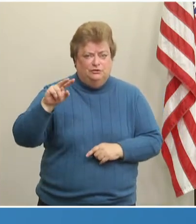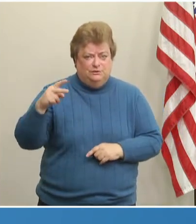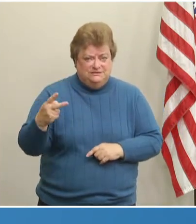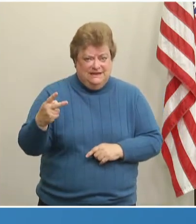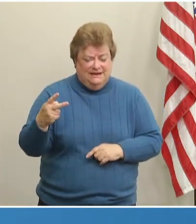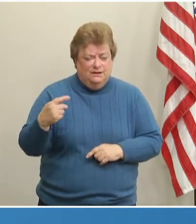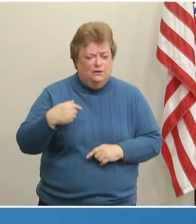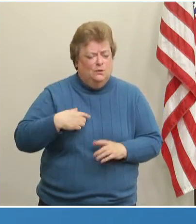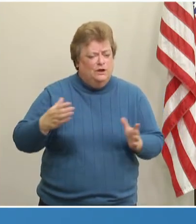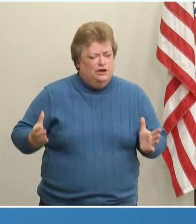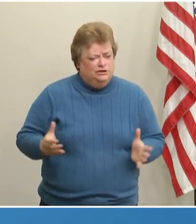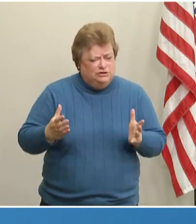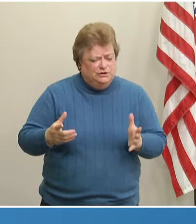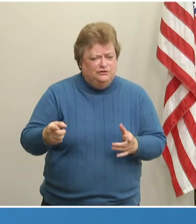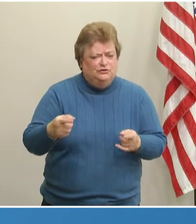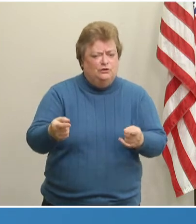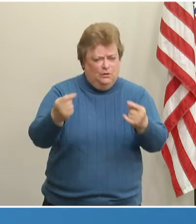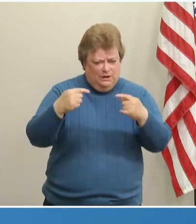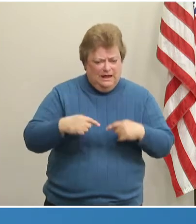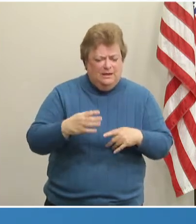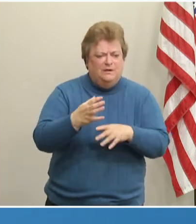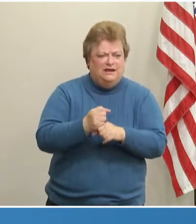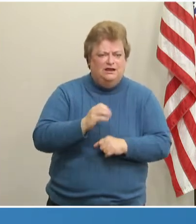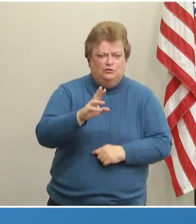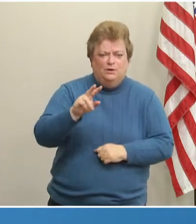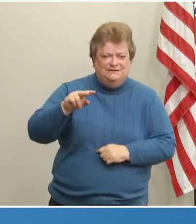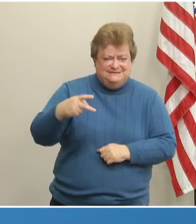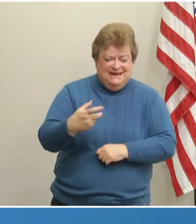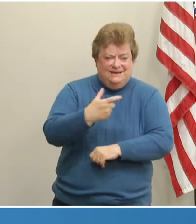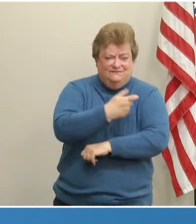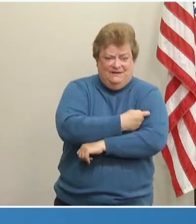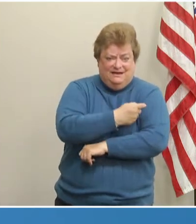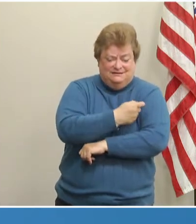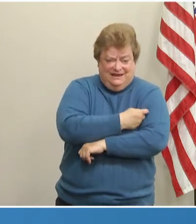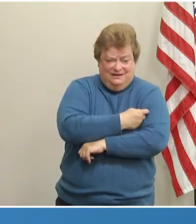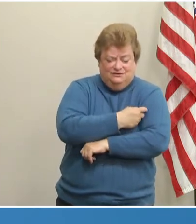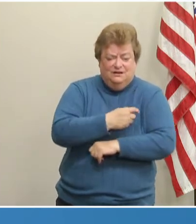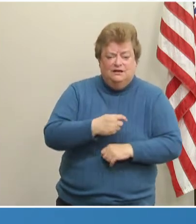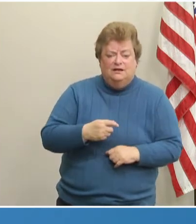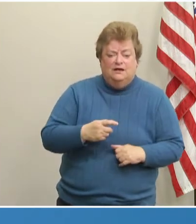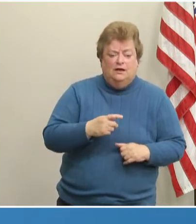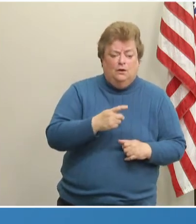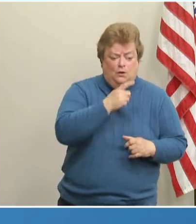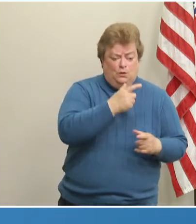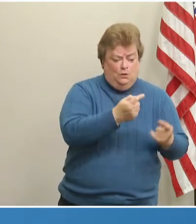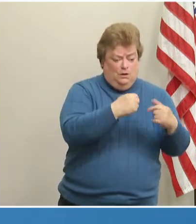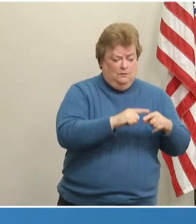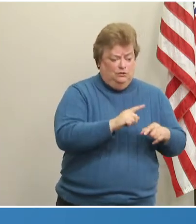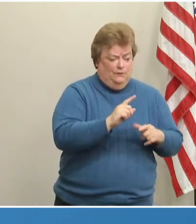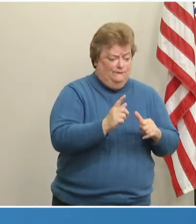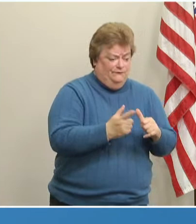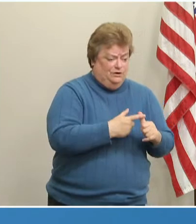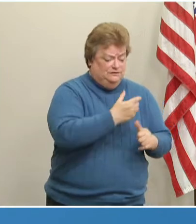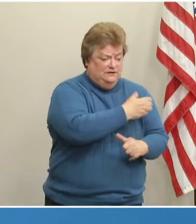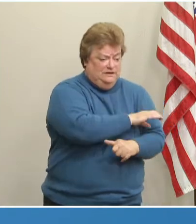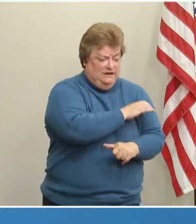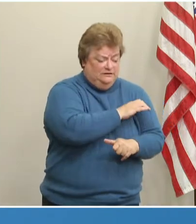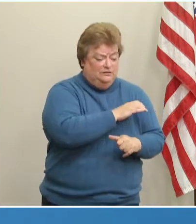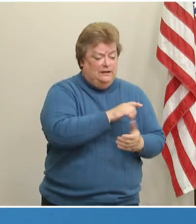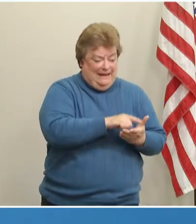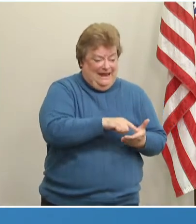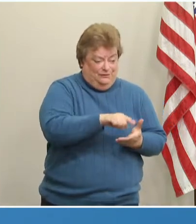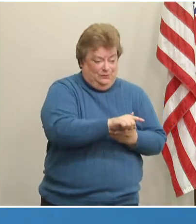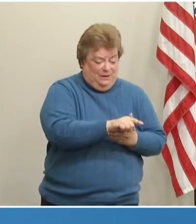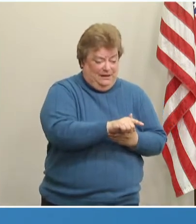and we are encouraging you to come out and receive the second dose. All of those who are coming to our first vaccination clinic on next